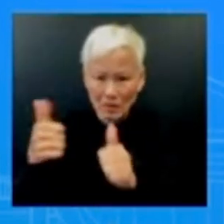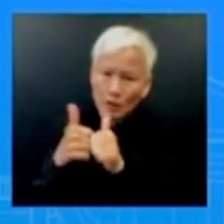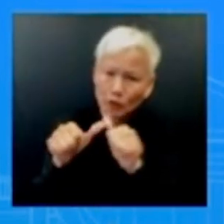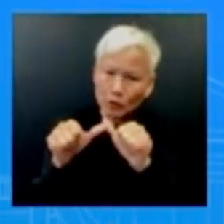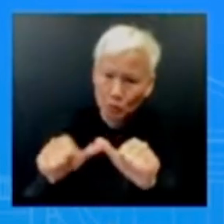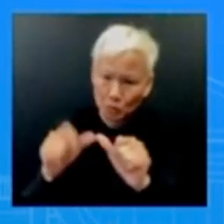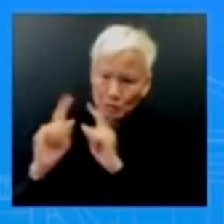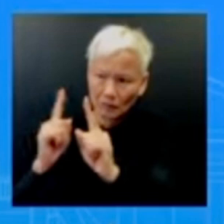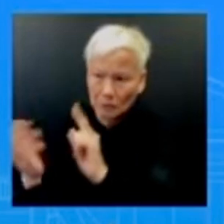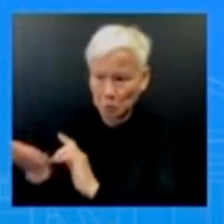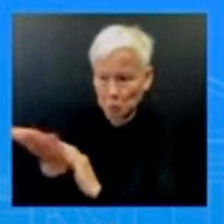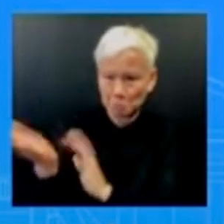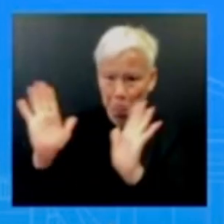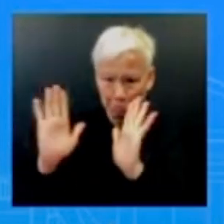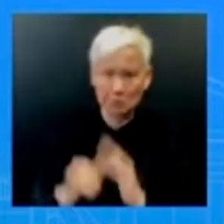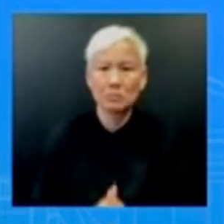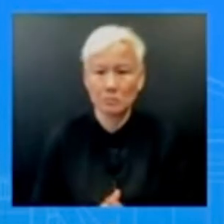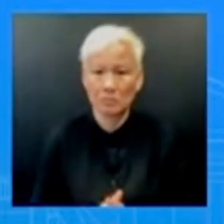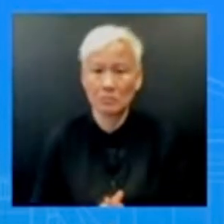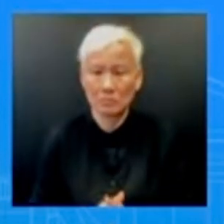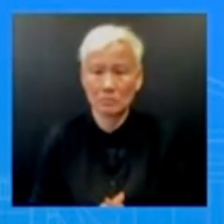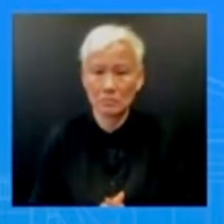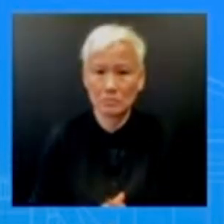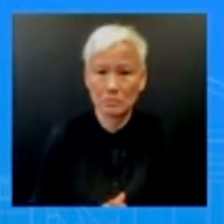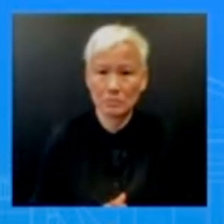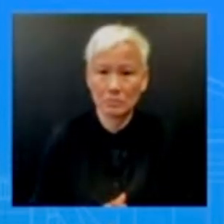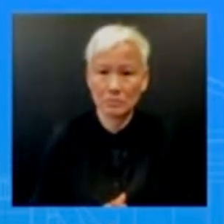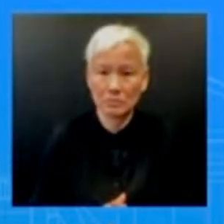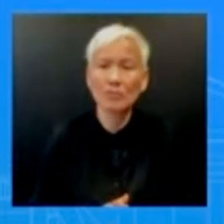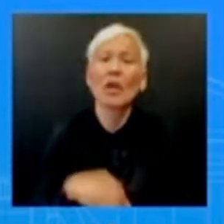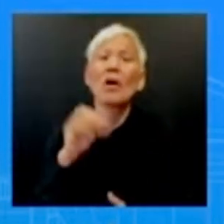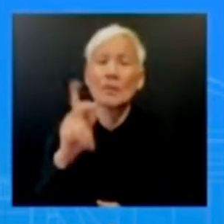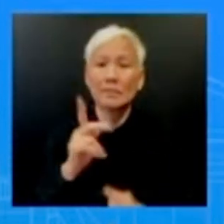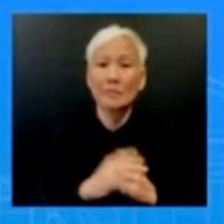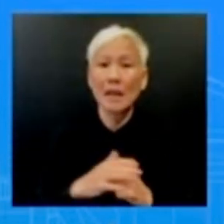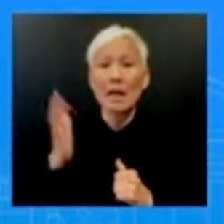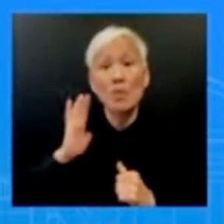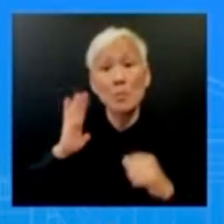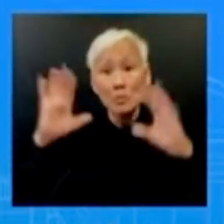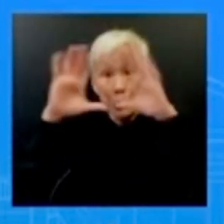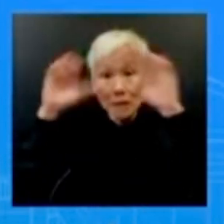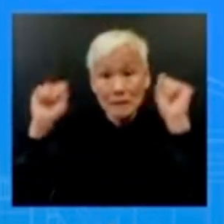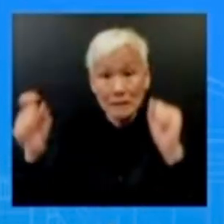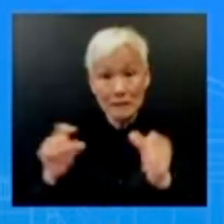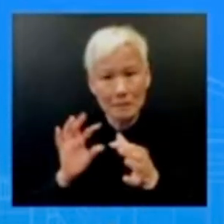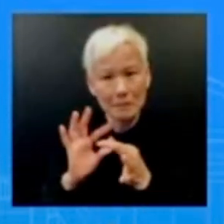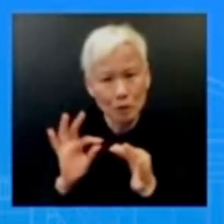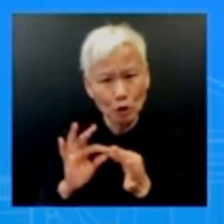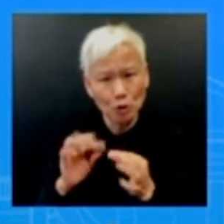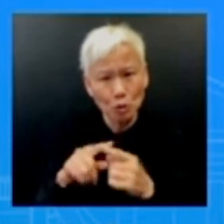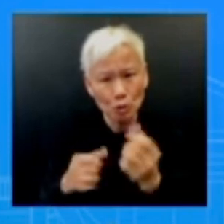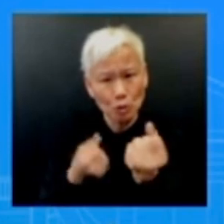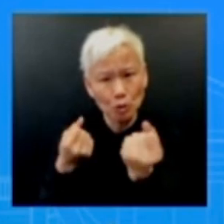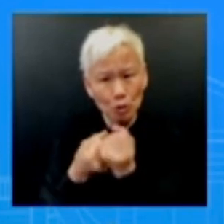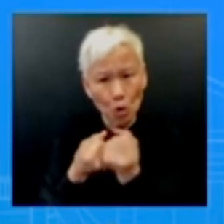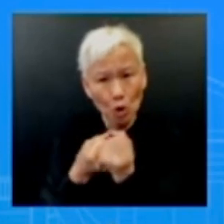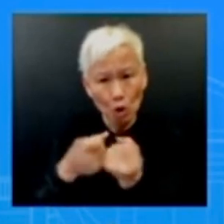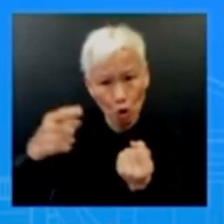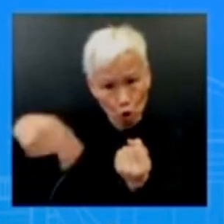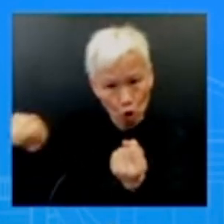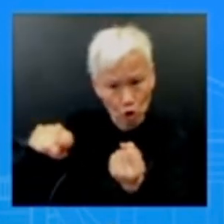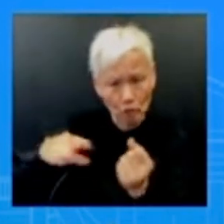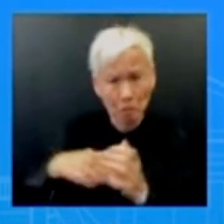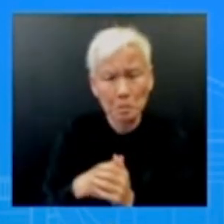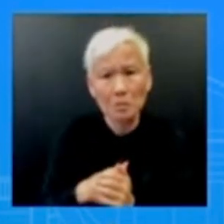a follow-up on Ed's question about the former president's message to his supporters, given what we've seen in the past when the former president has urged